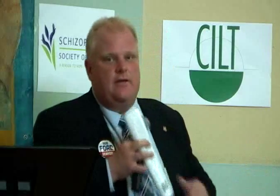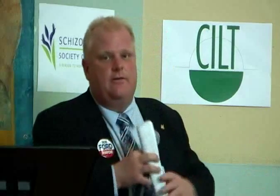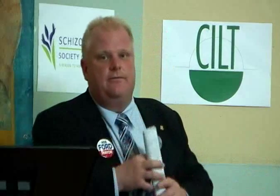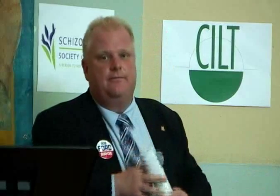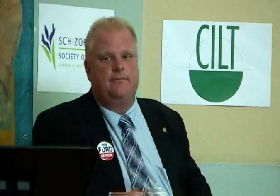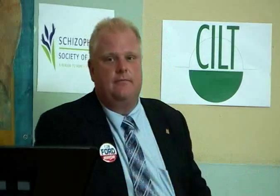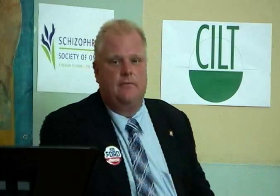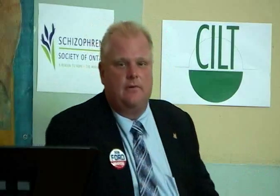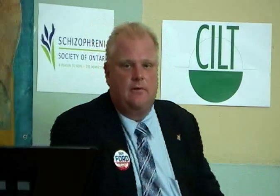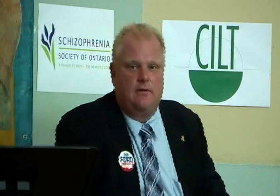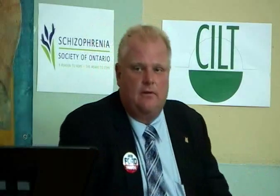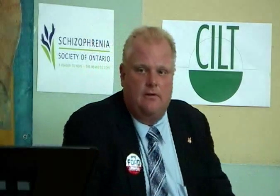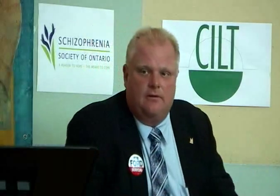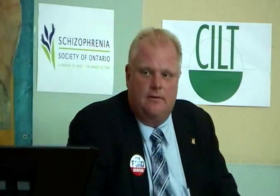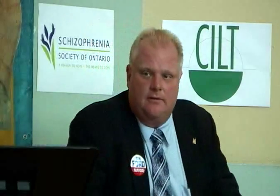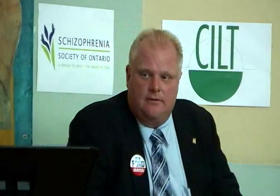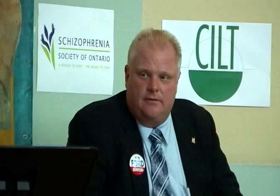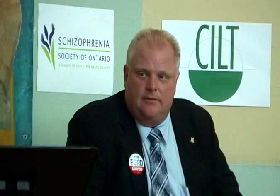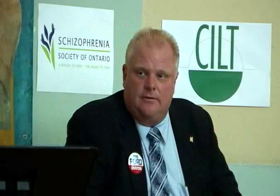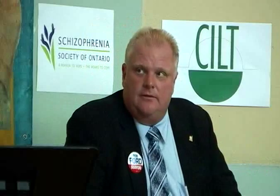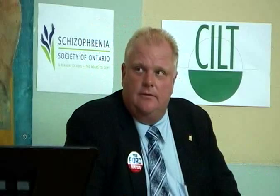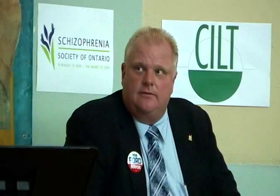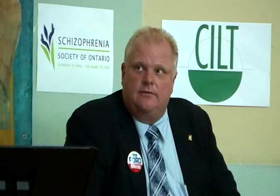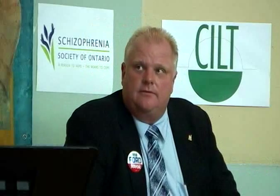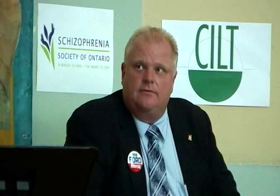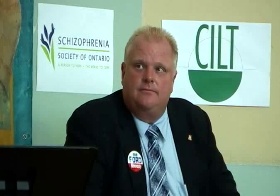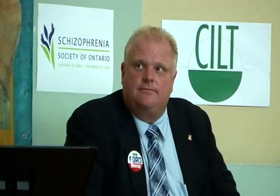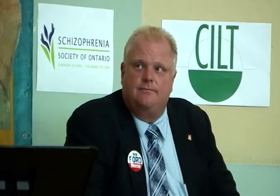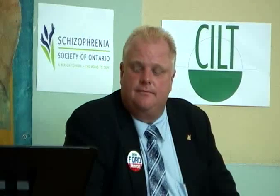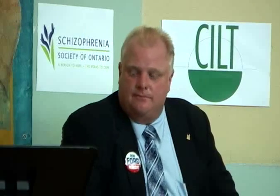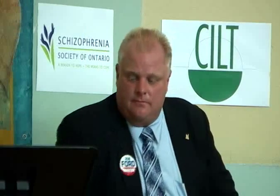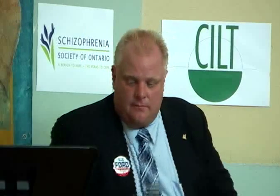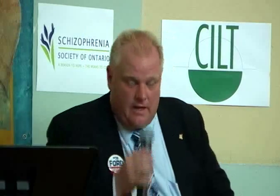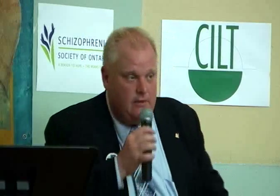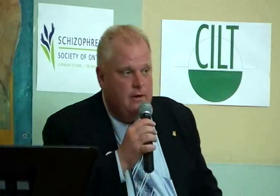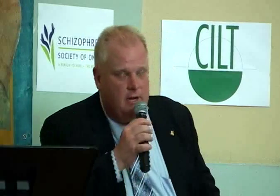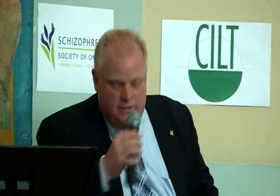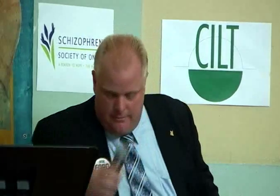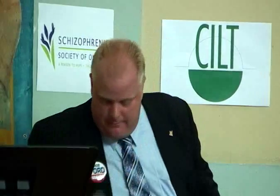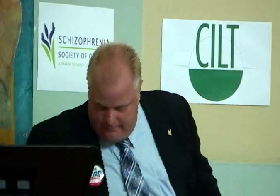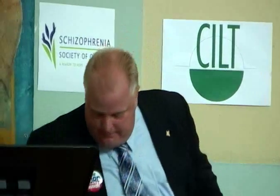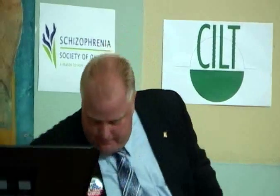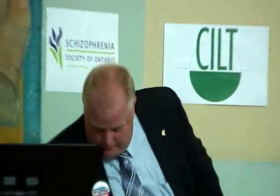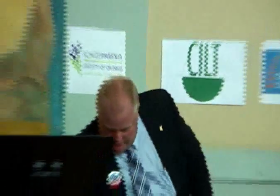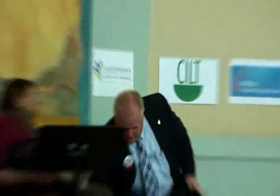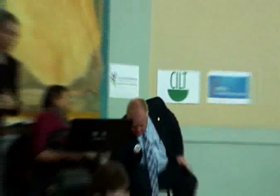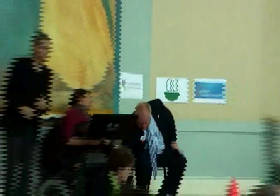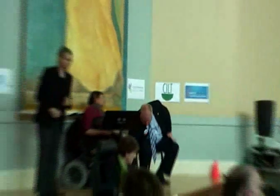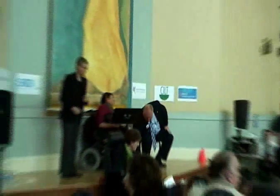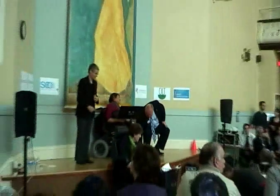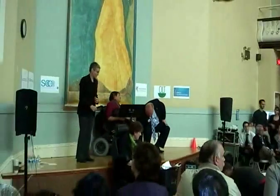Thank you. That will have to be the last question, Mr. Ford. Thank you, Mr. Ford. Thank you very much.